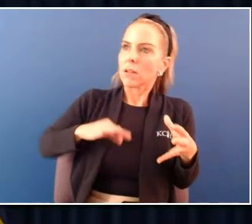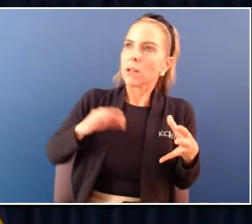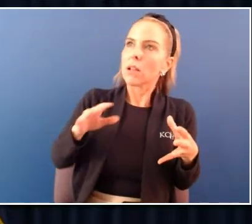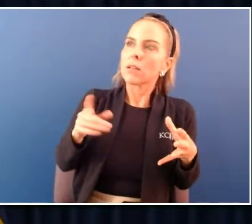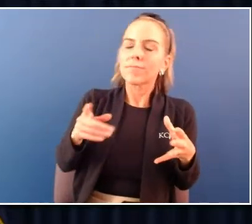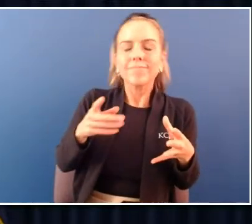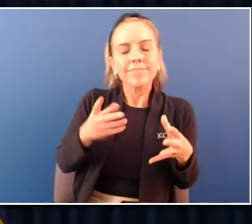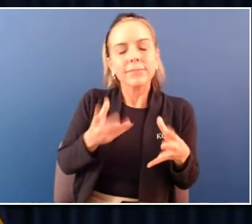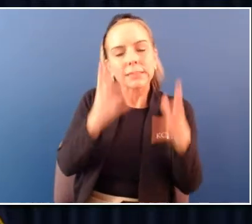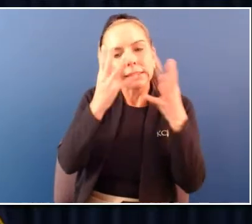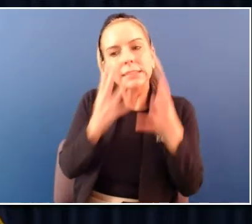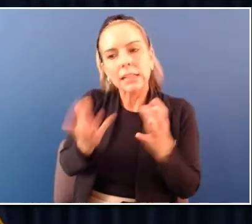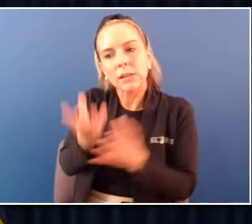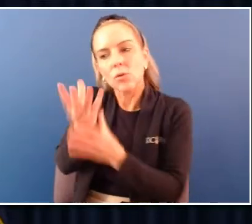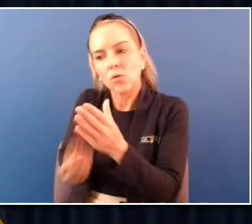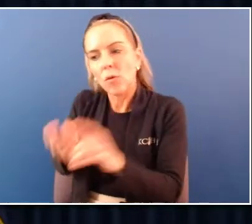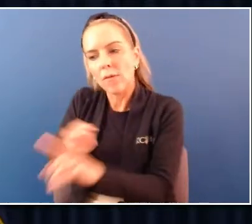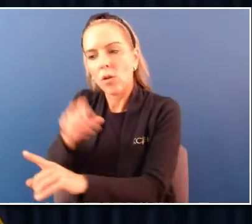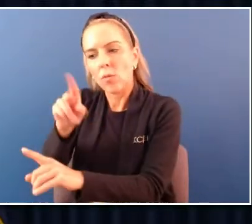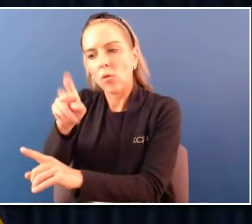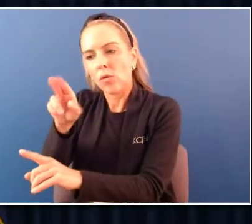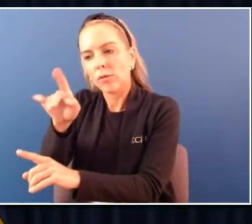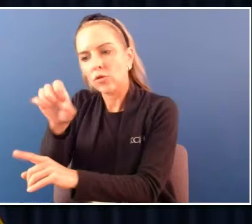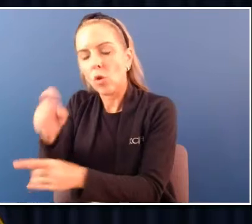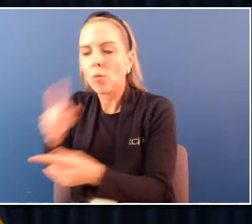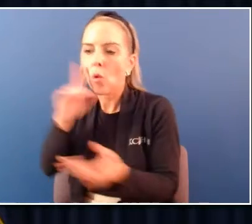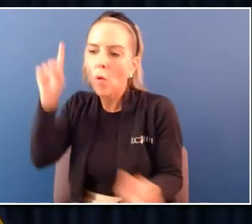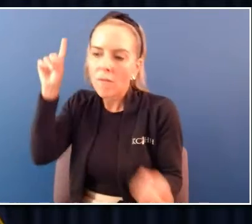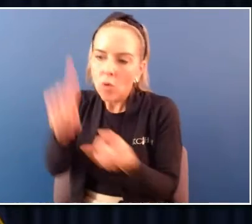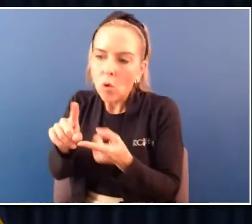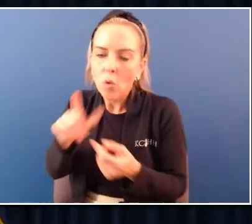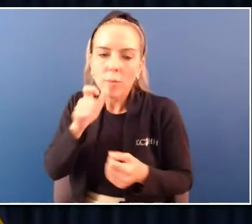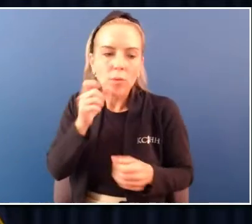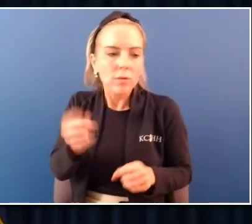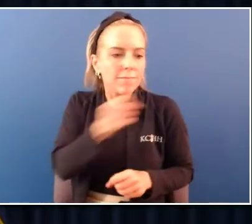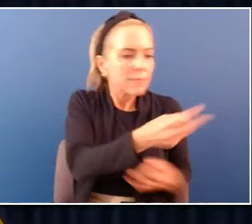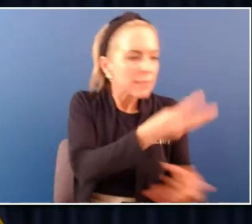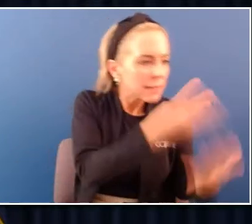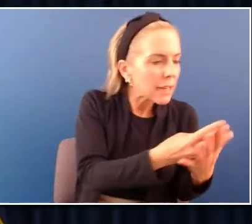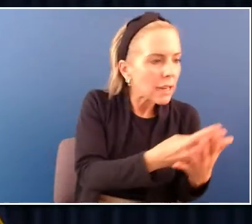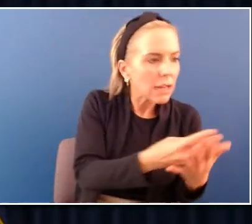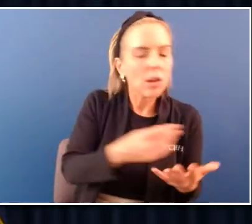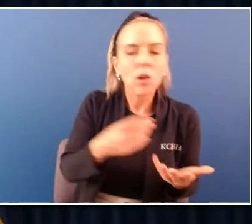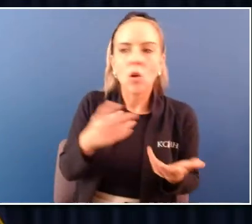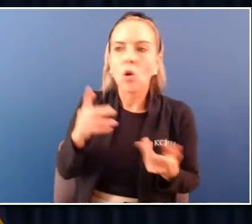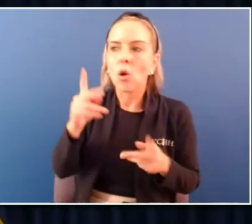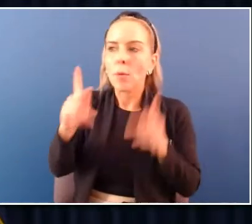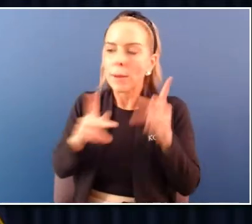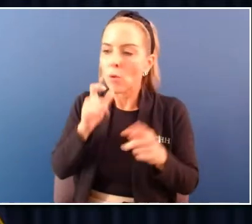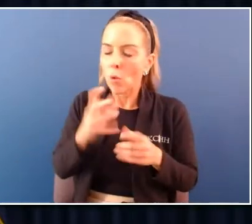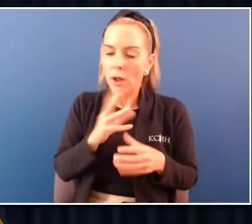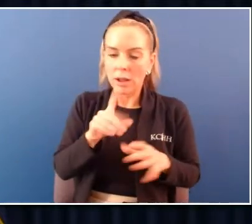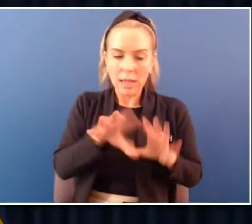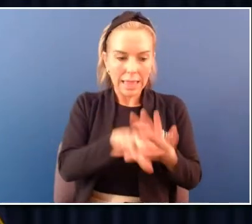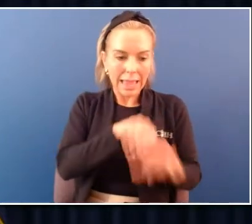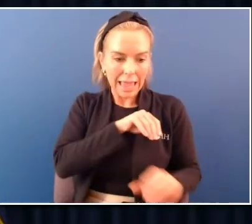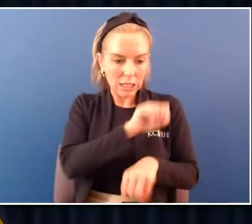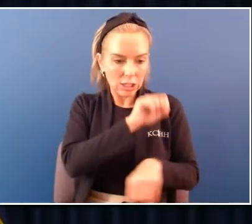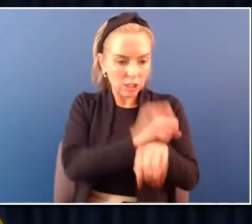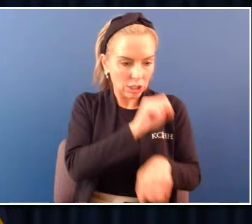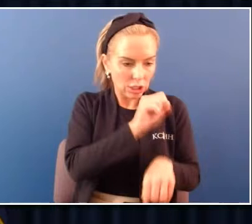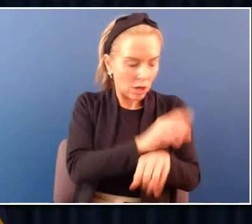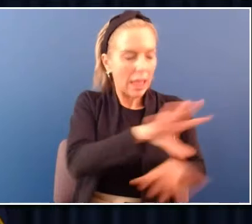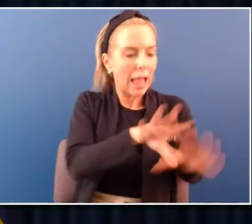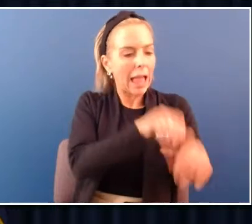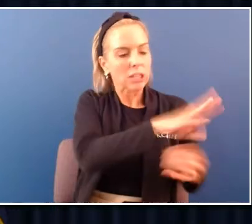overdoses. Hopefully we have fewer people that are ultimately incarcerated. We have fewer people who reoffend when they get out because we can repair that family and